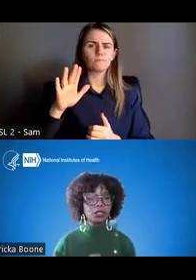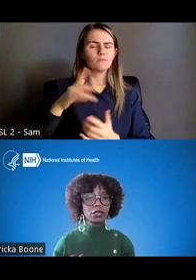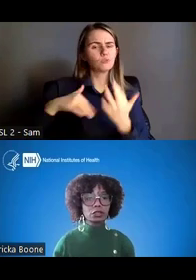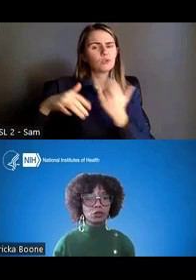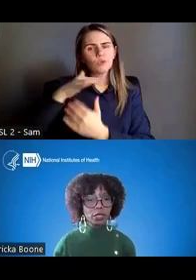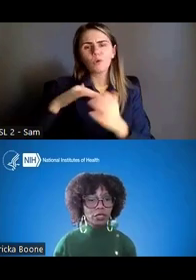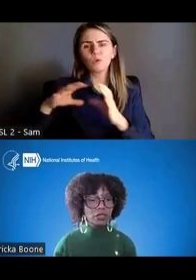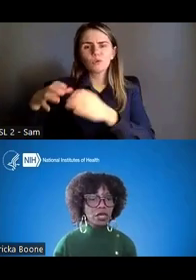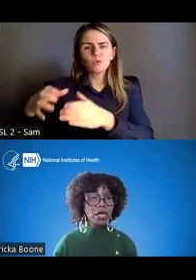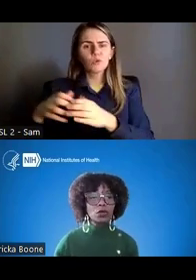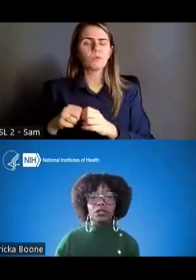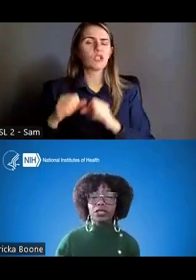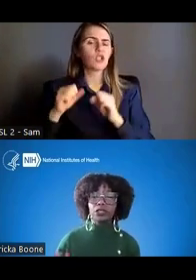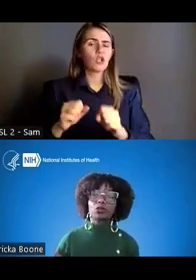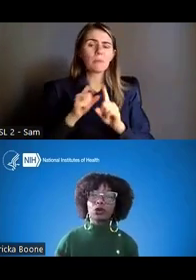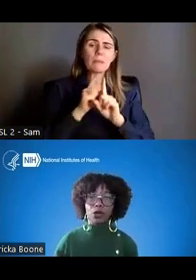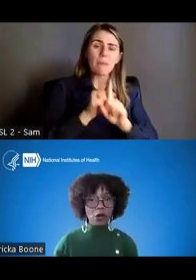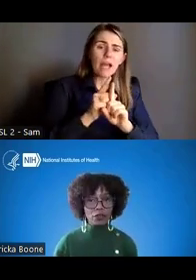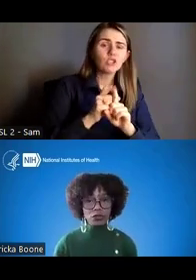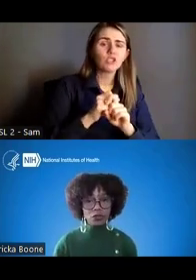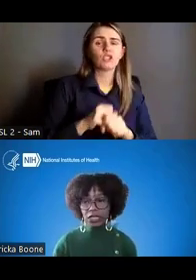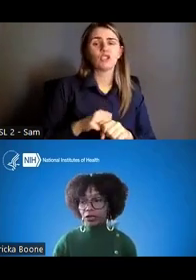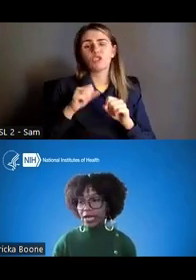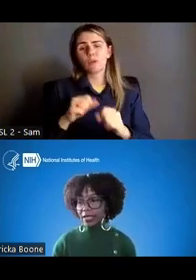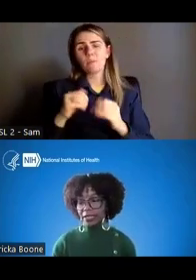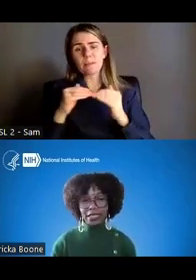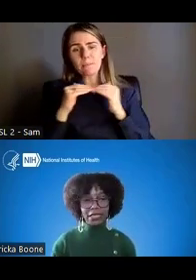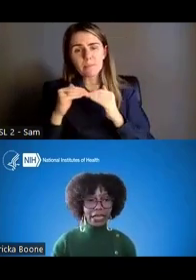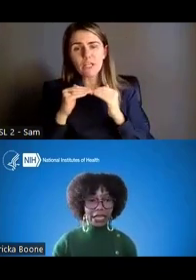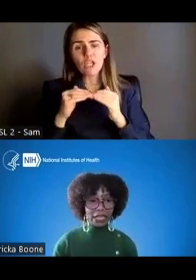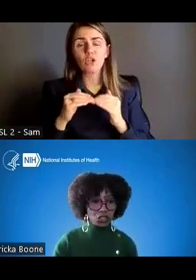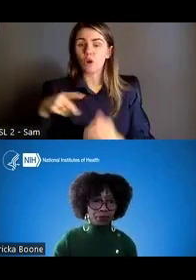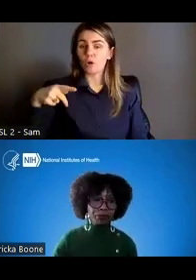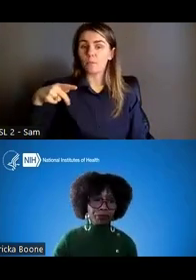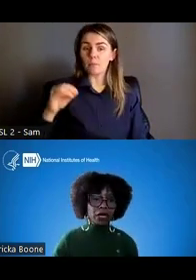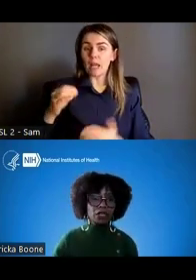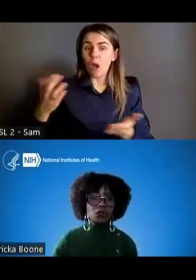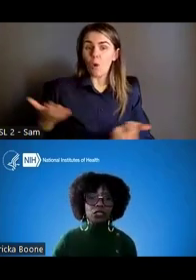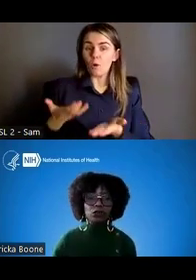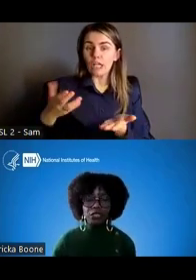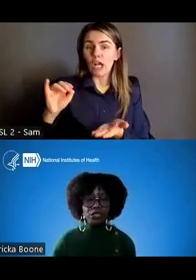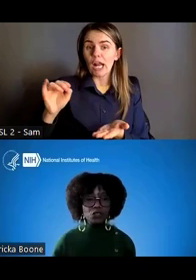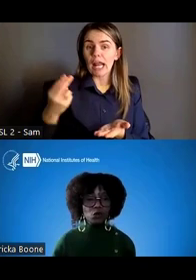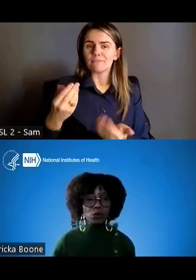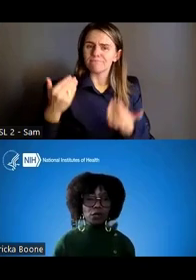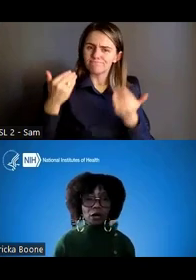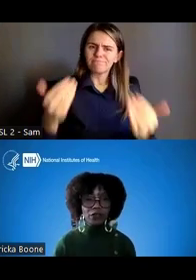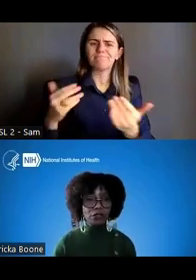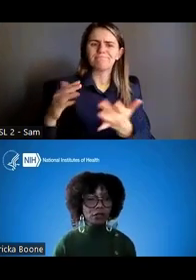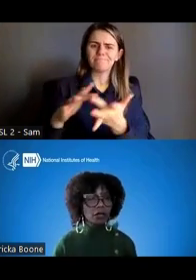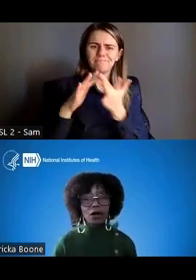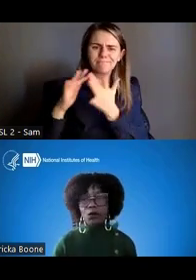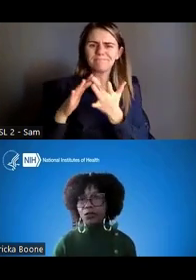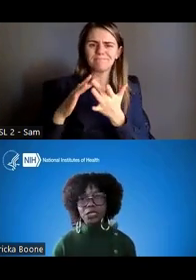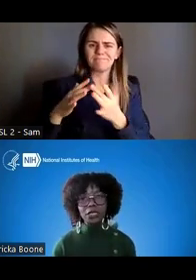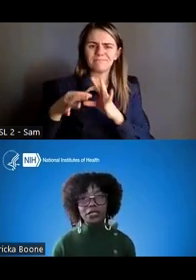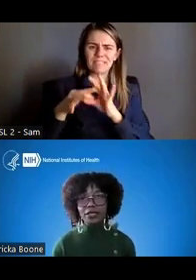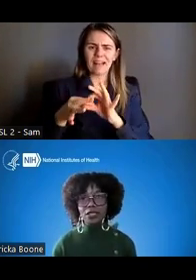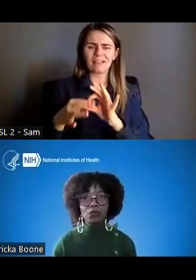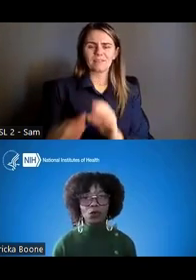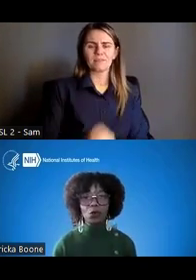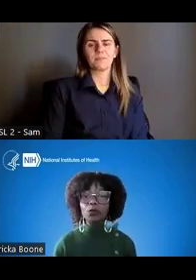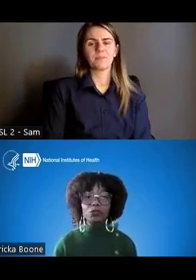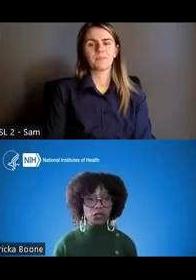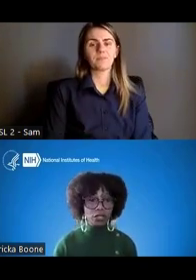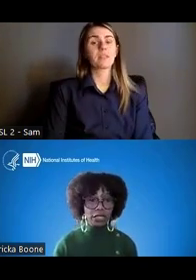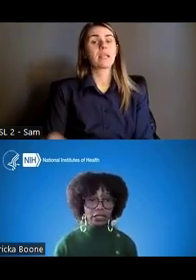co-mentors, whether they are your peers, whether they are your program officers here at the NIH. So when you reach out to a program officer, always reach out, as I